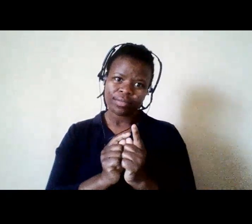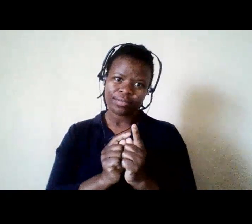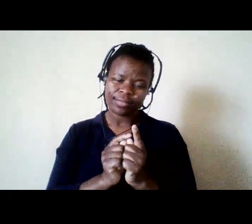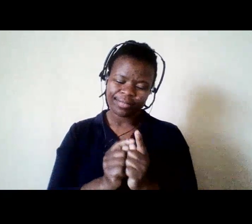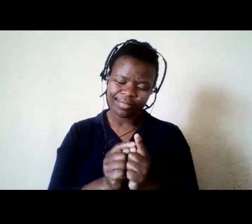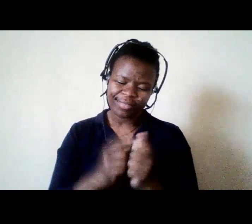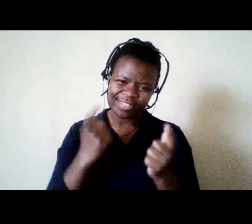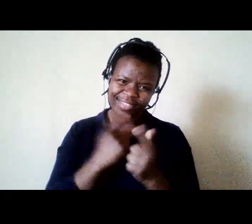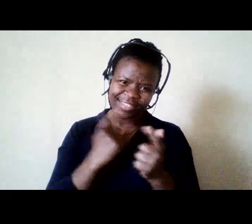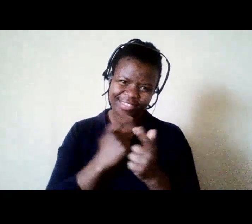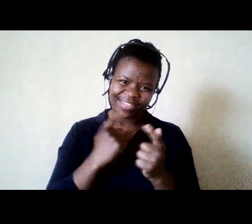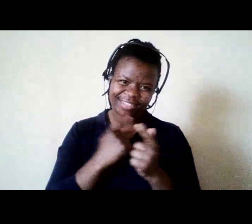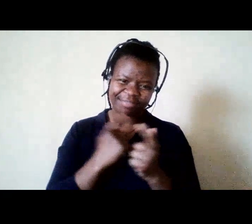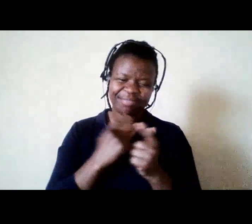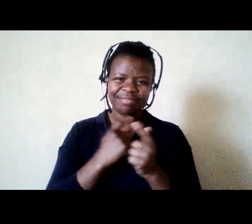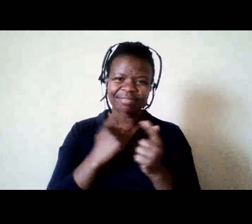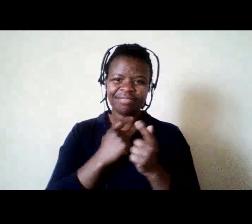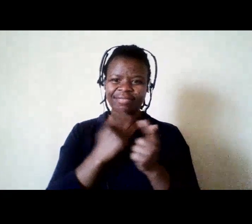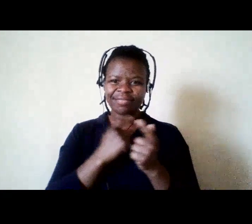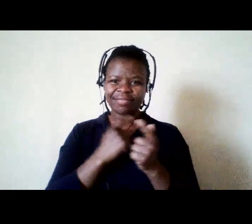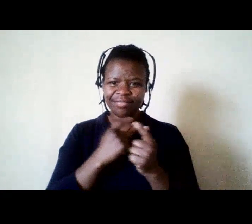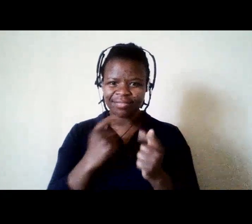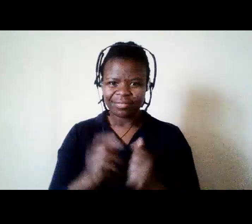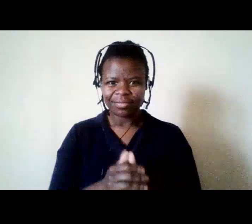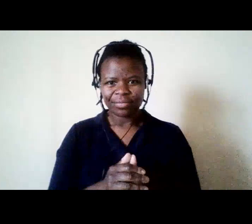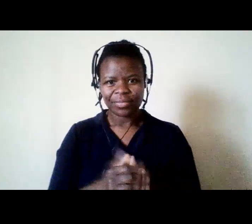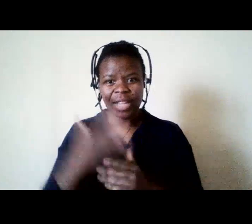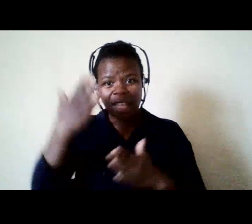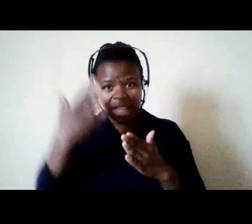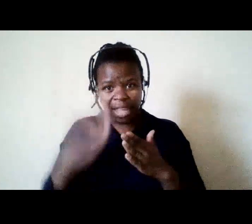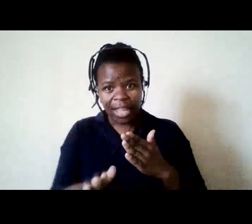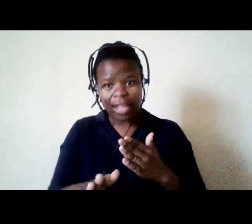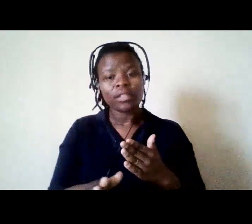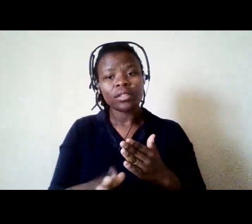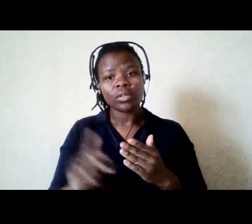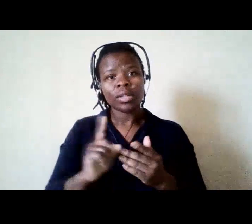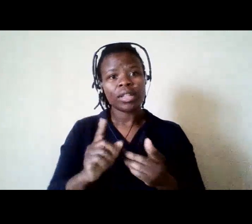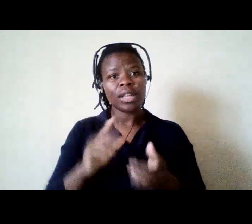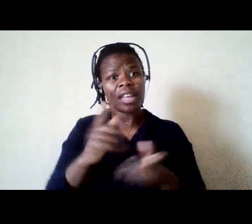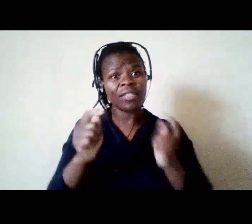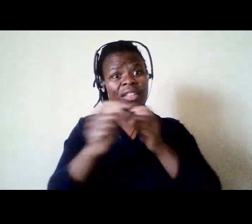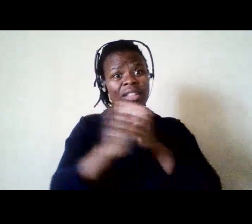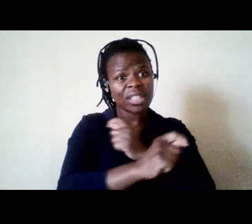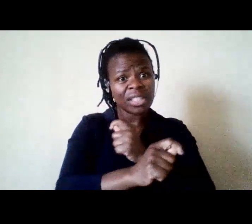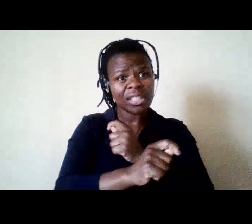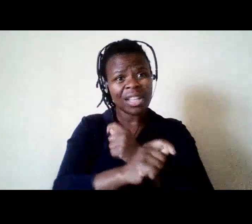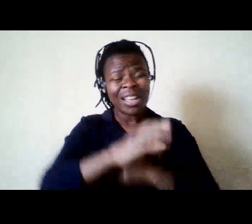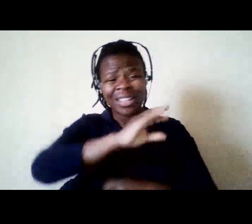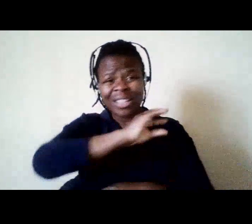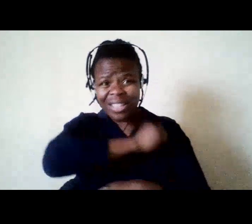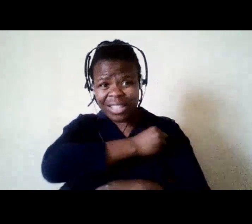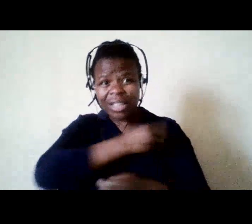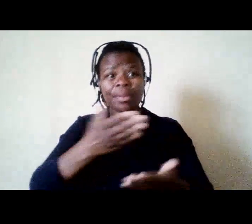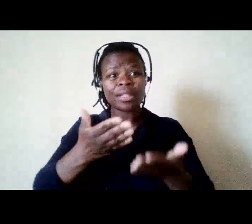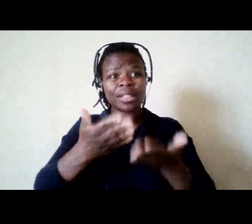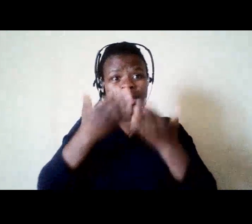we're finishing this course, you've not been able to transition to a disability studies in education approach to inclusion